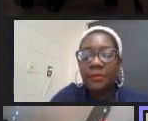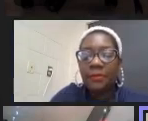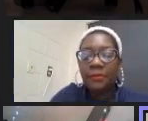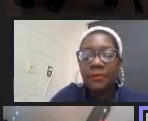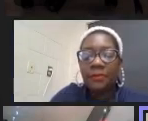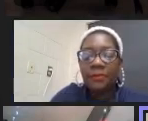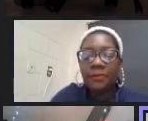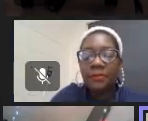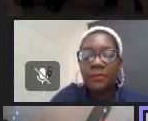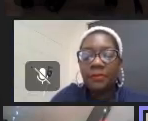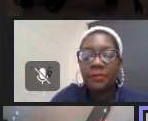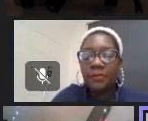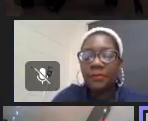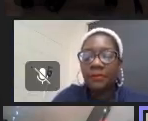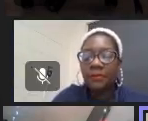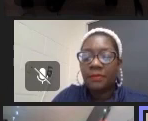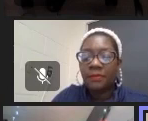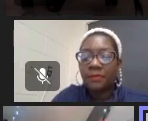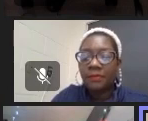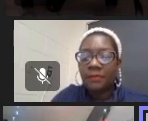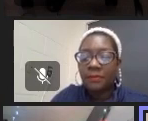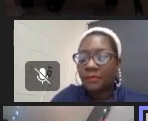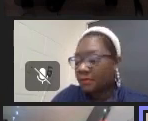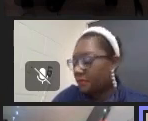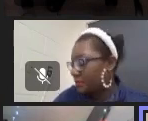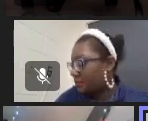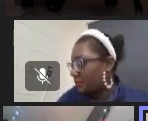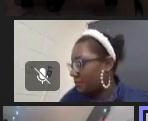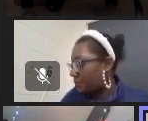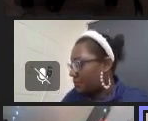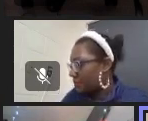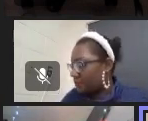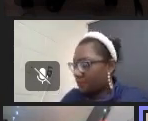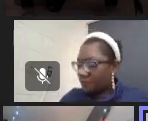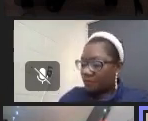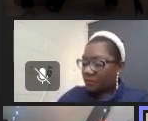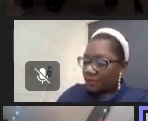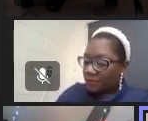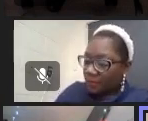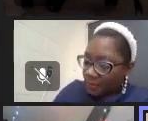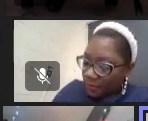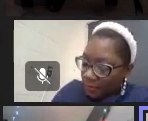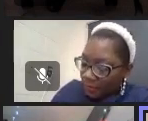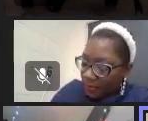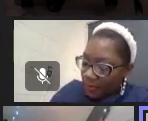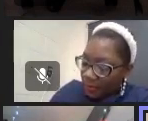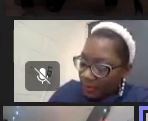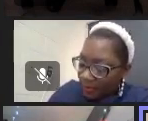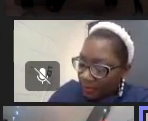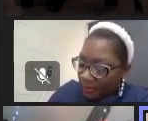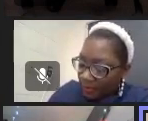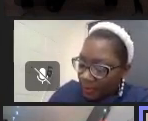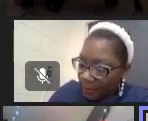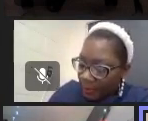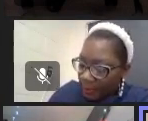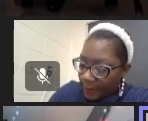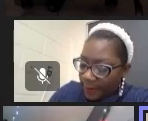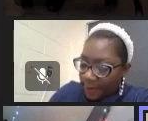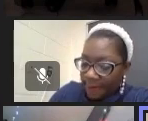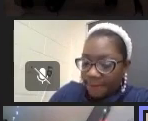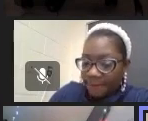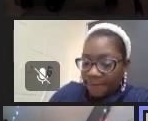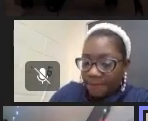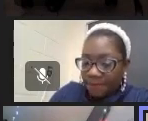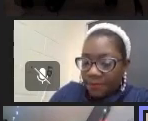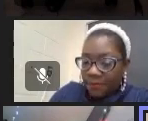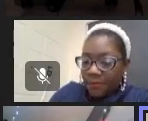the Pearson portal, and I can follow up and give Stacy the link to that. I think yesterday we released editing and